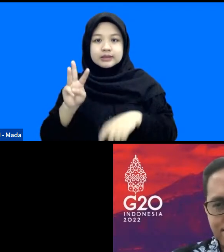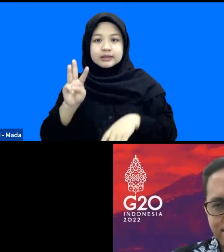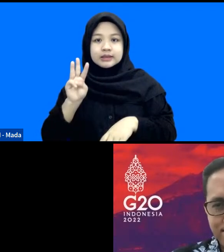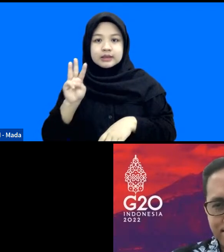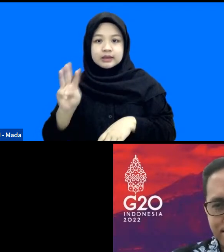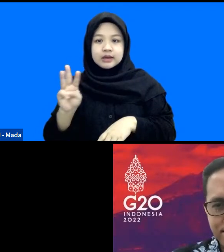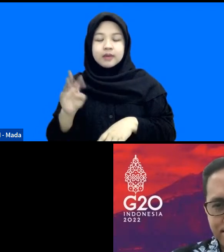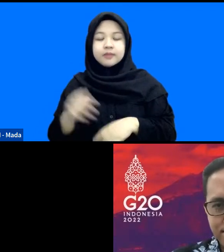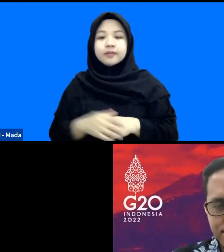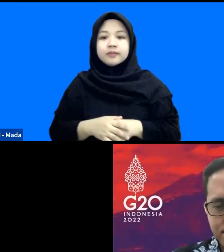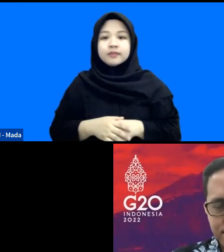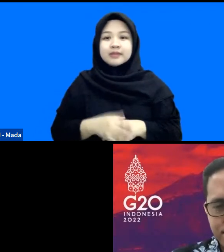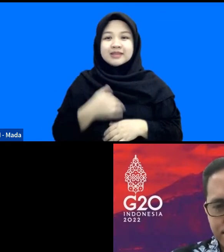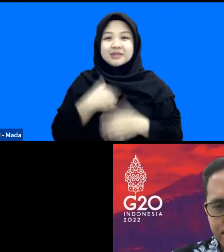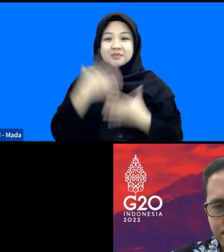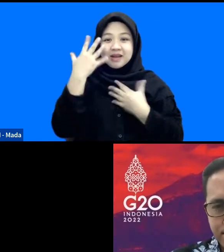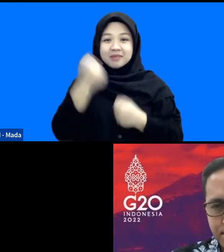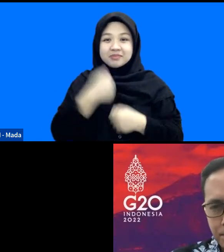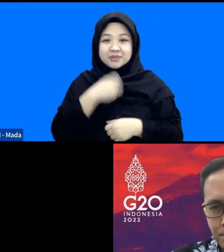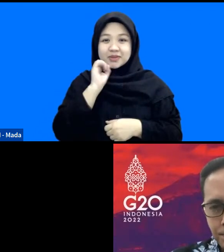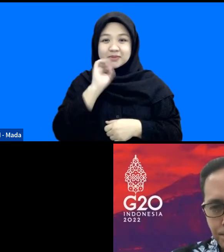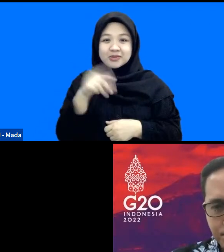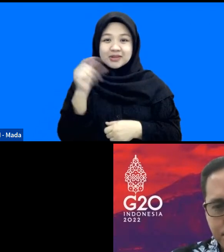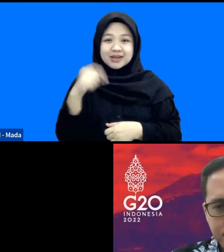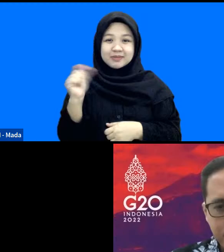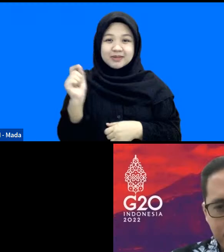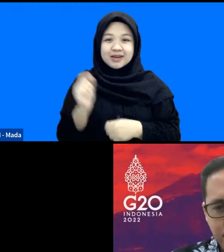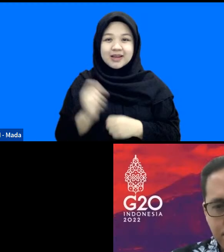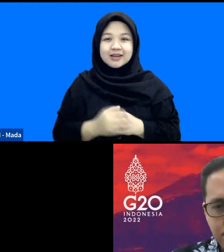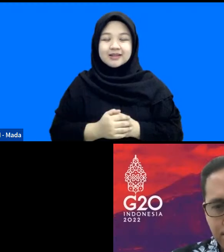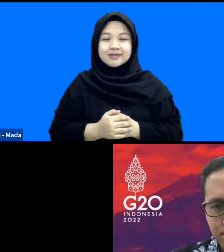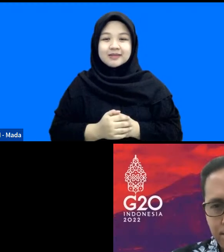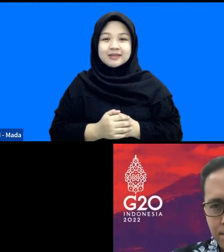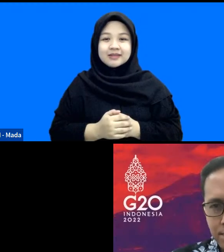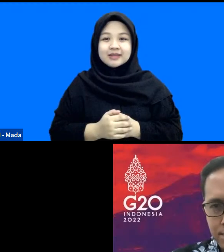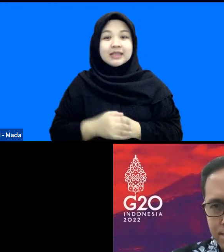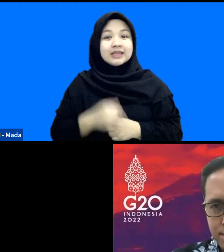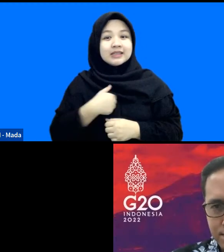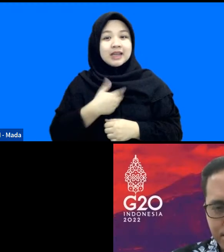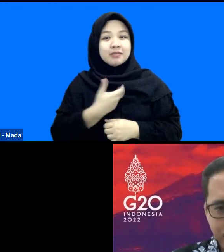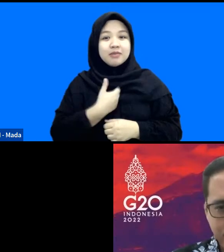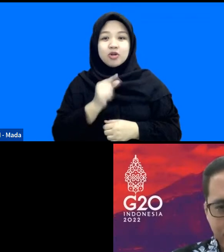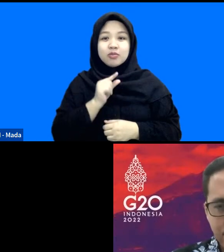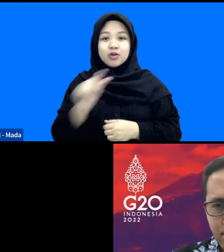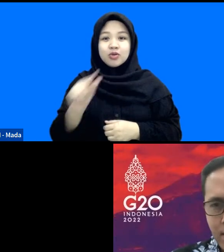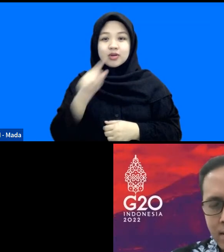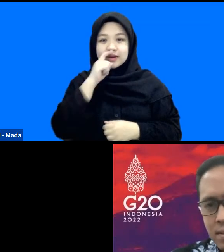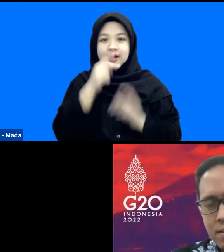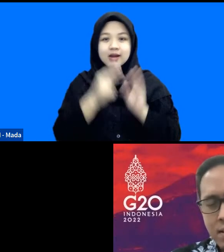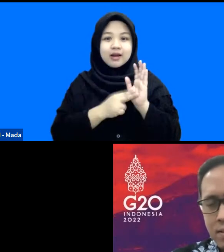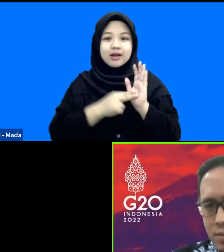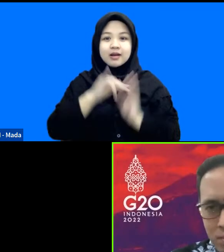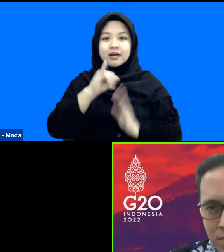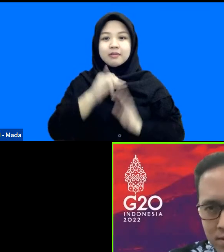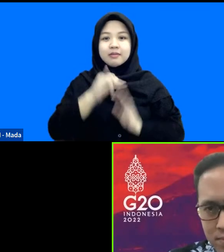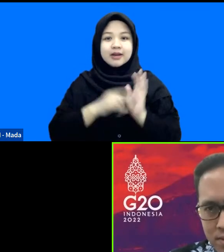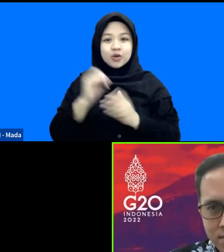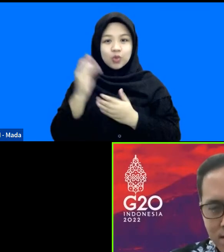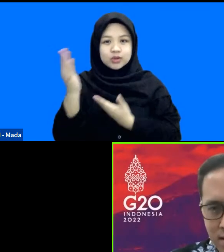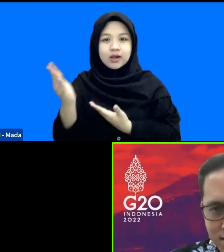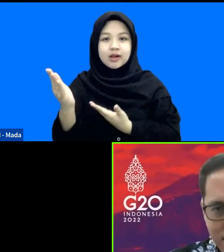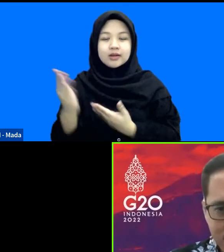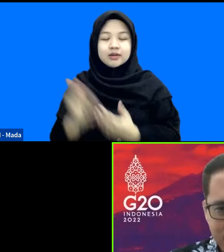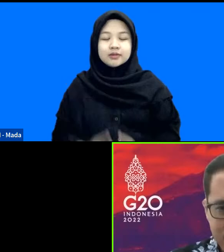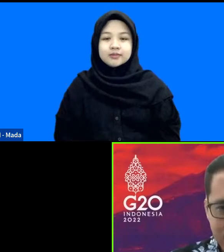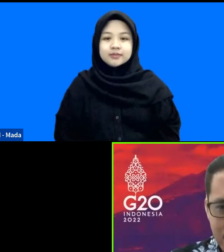correctly. I'm opening up the floor to Pak Nino. Bapak, the floor is yours. Thank you so much,